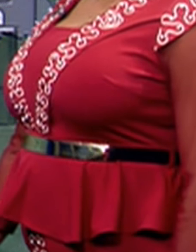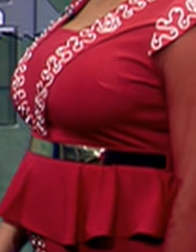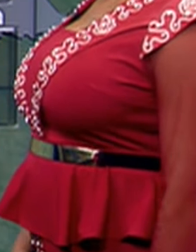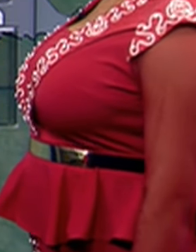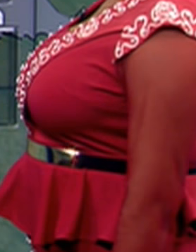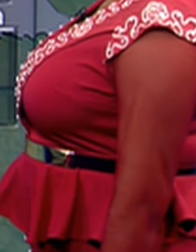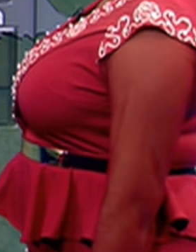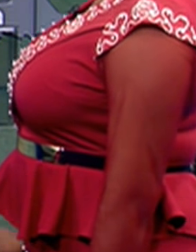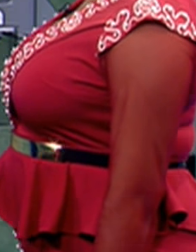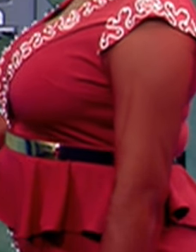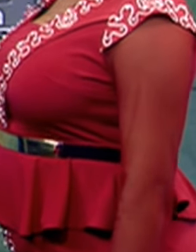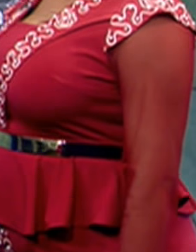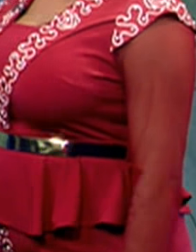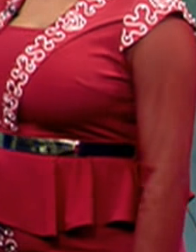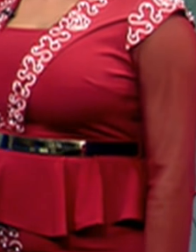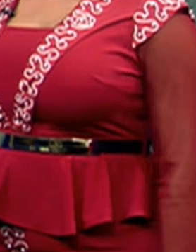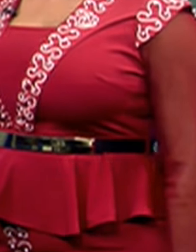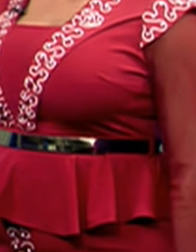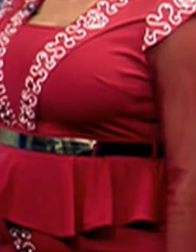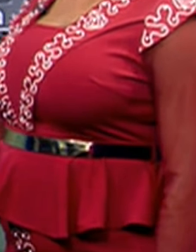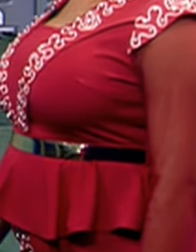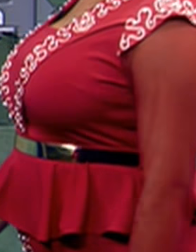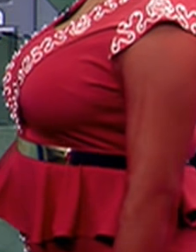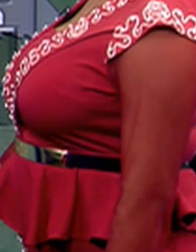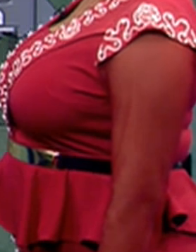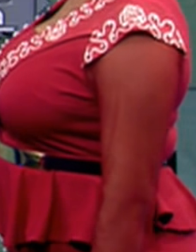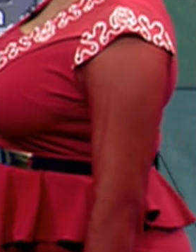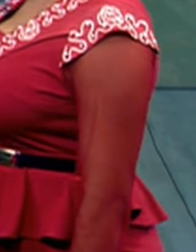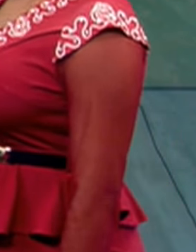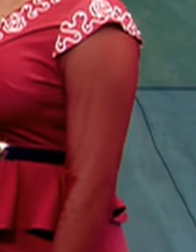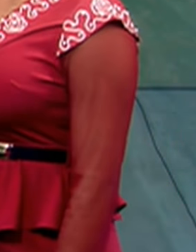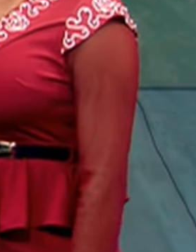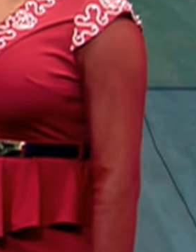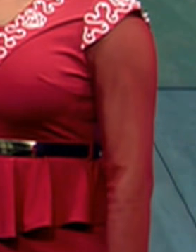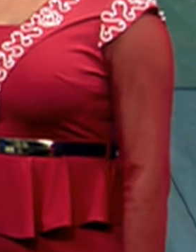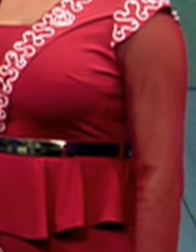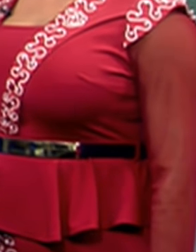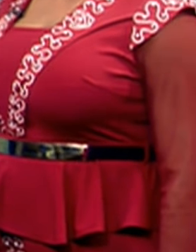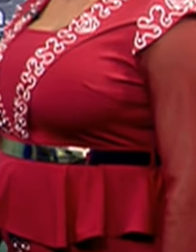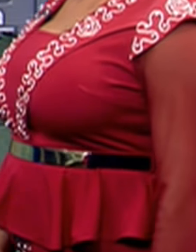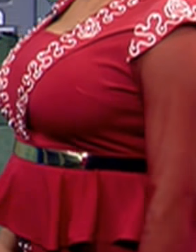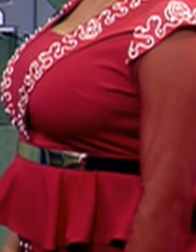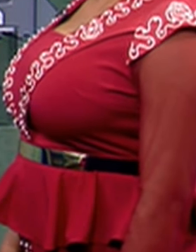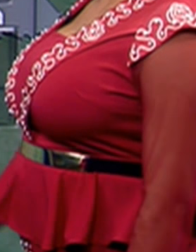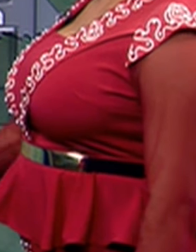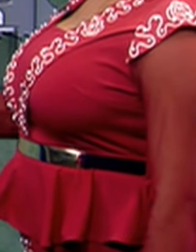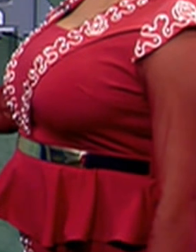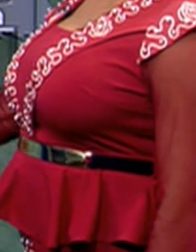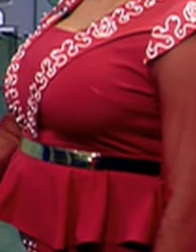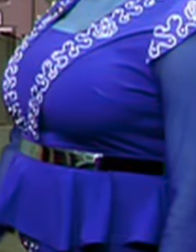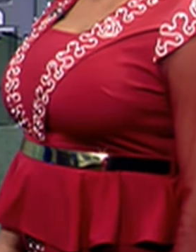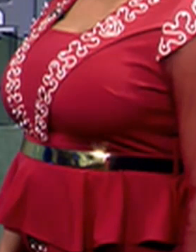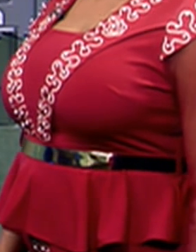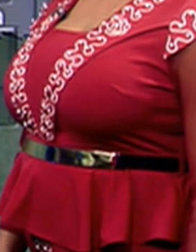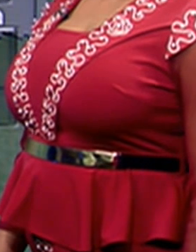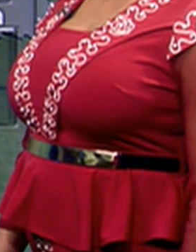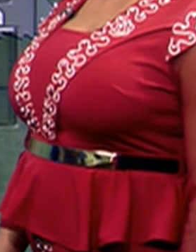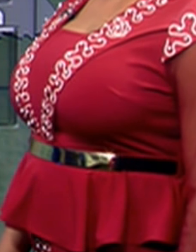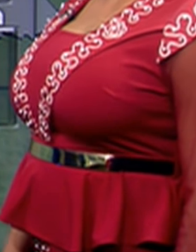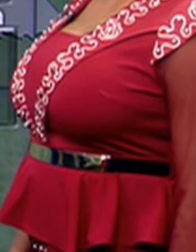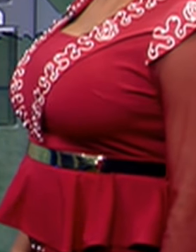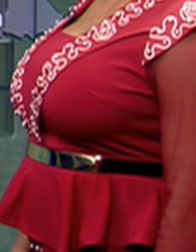Mamune ga Phatla le Diphagane re lebelela le gona Motlhaletši Bakersford 24 Mokopane le ga Mashashane 28 re lebelela